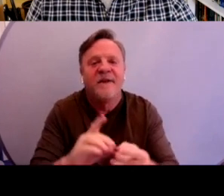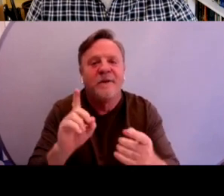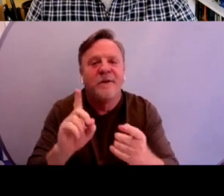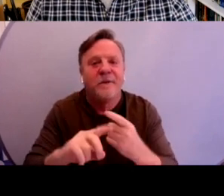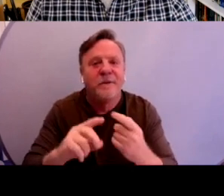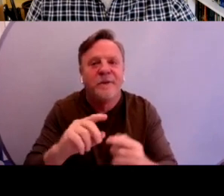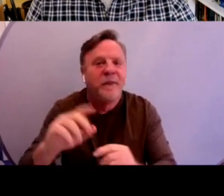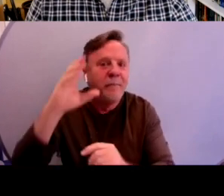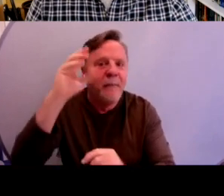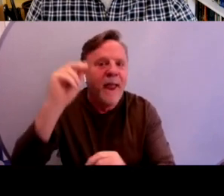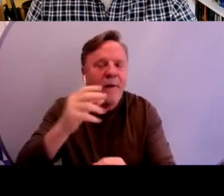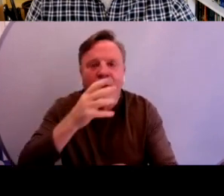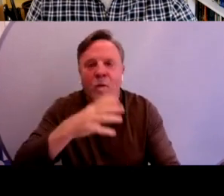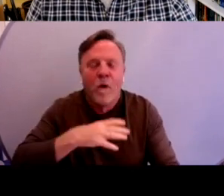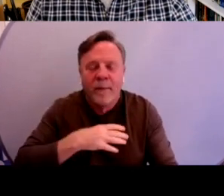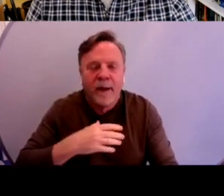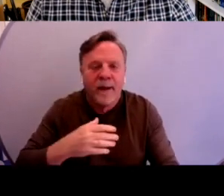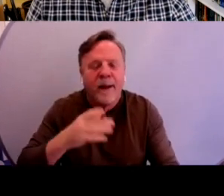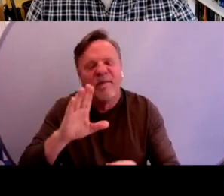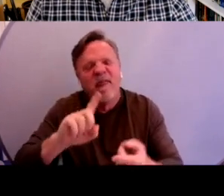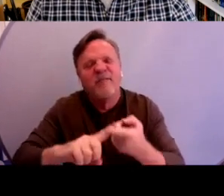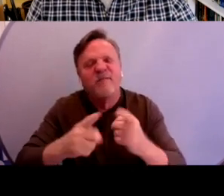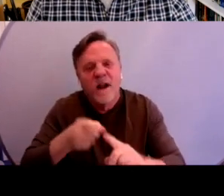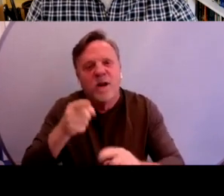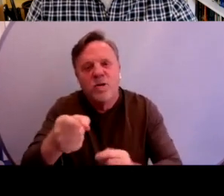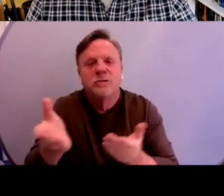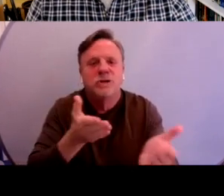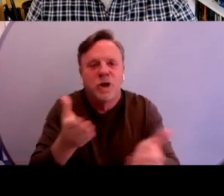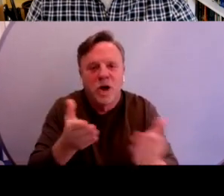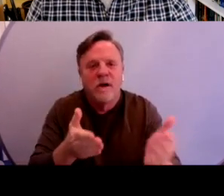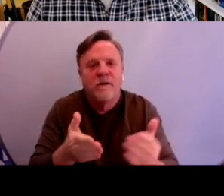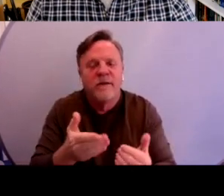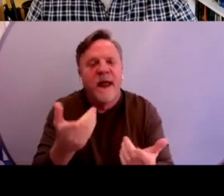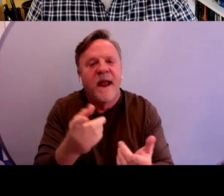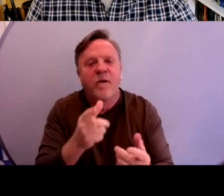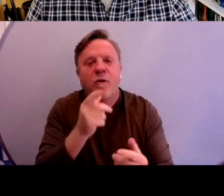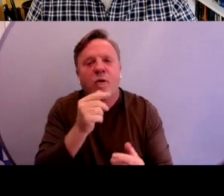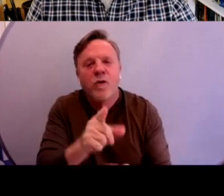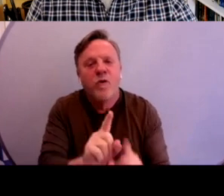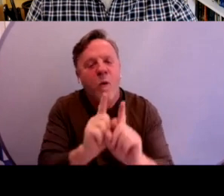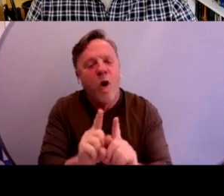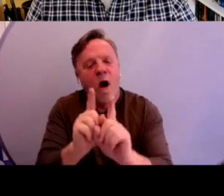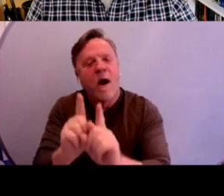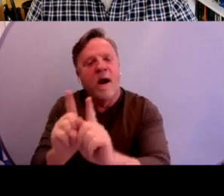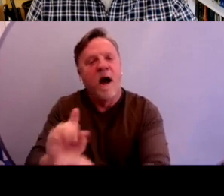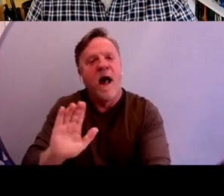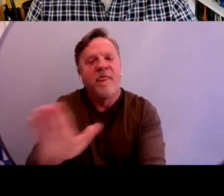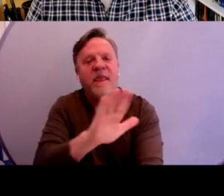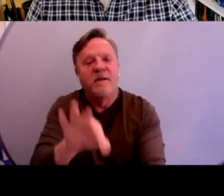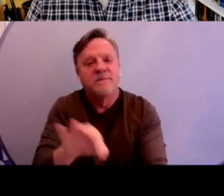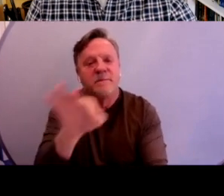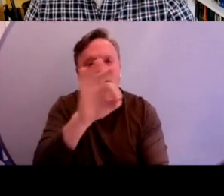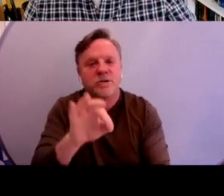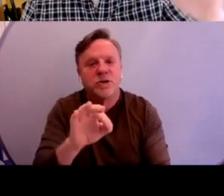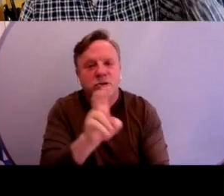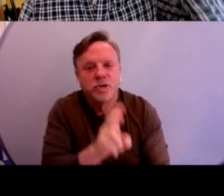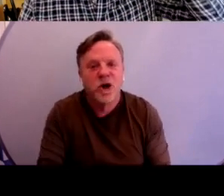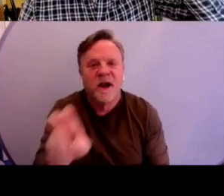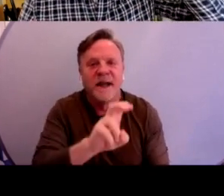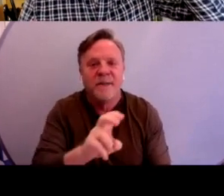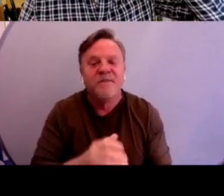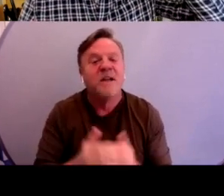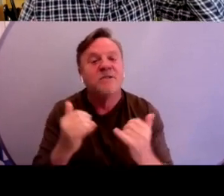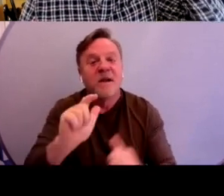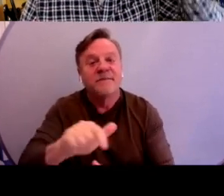or the woman, your friend whom you serve and with whom you walk on their spiritual journey. And now we'll turn this over